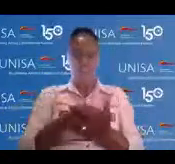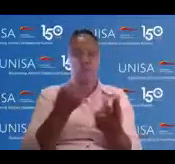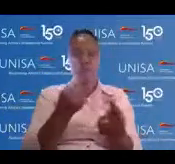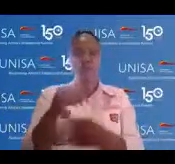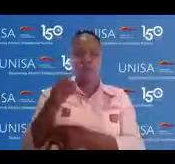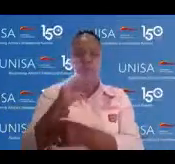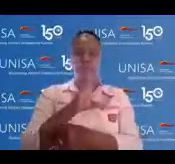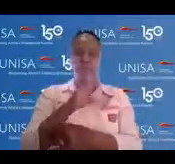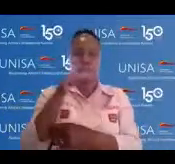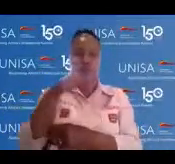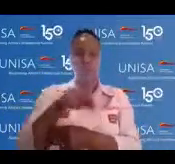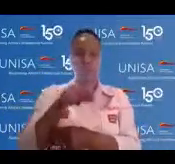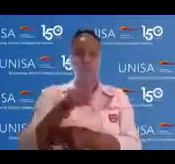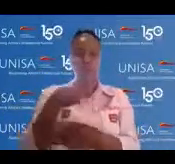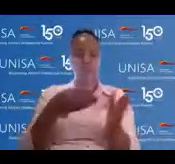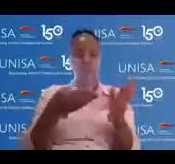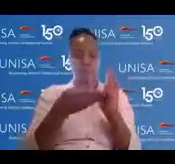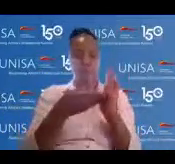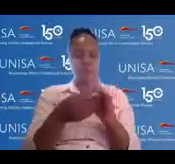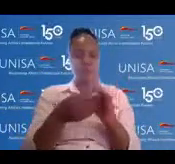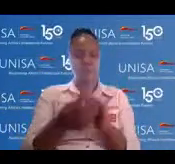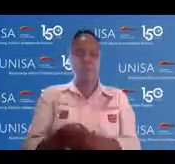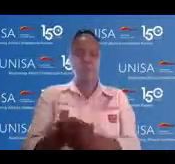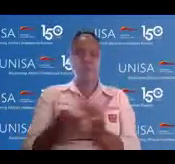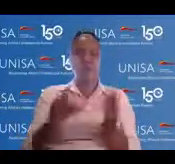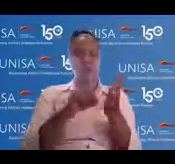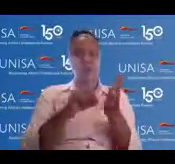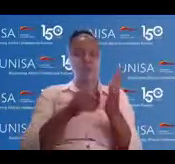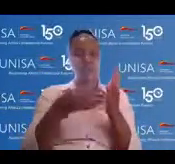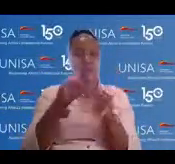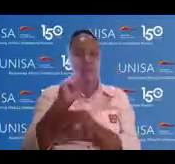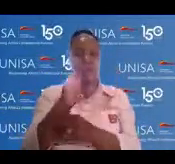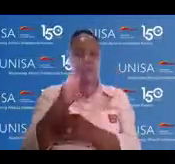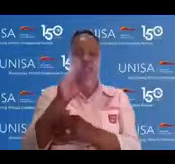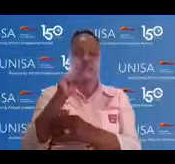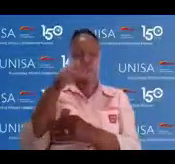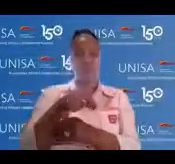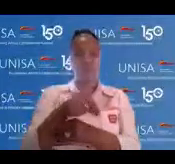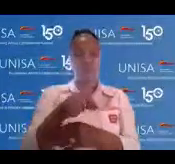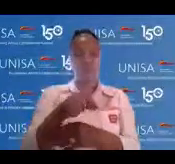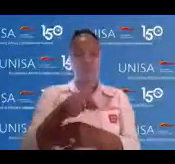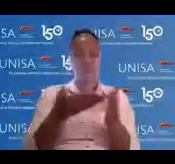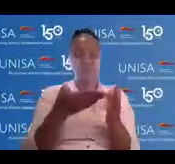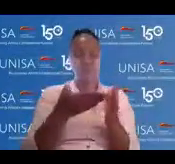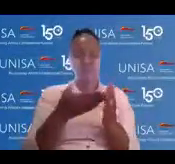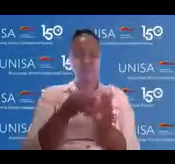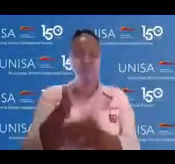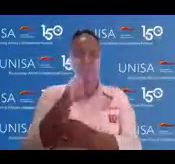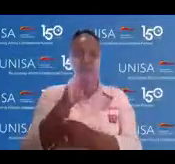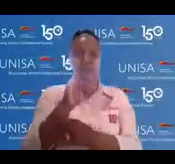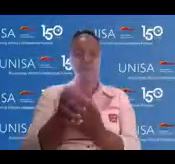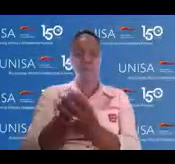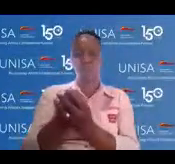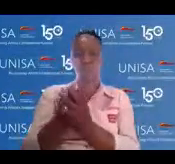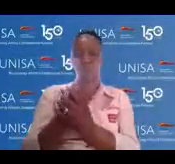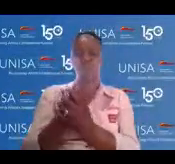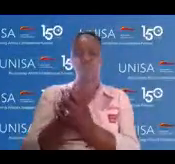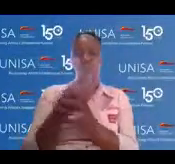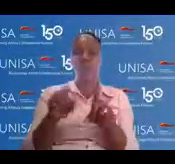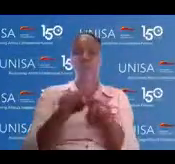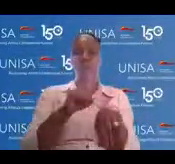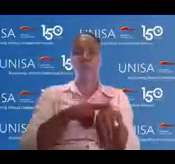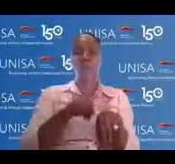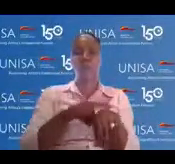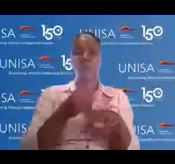one. So if I click on the MCQ version, Iris will pop up immediately. I'm just going to restore it